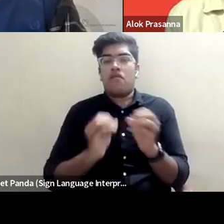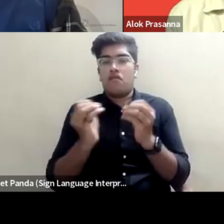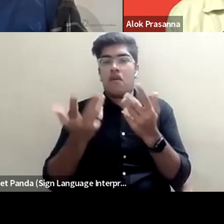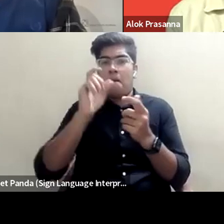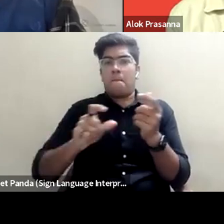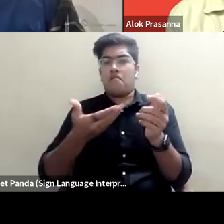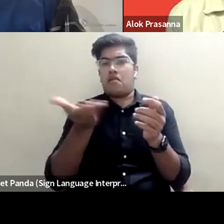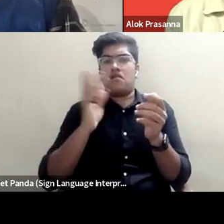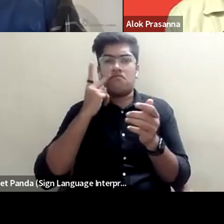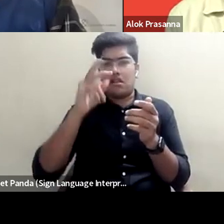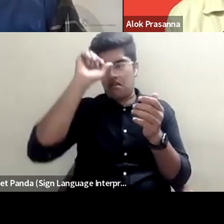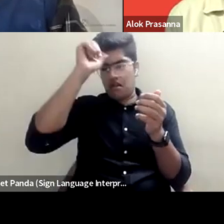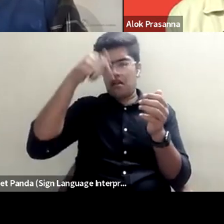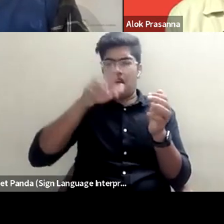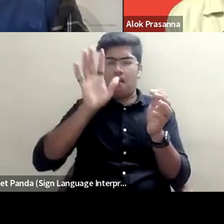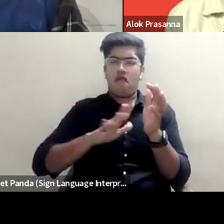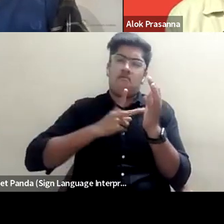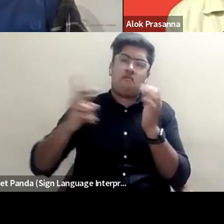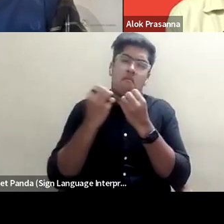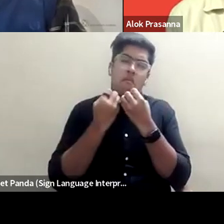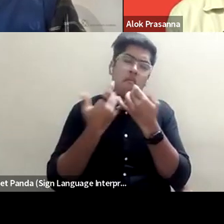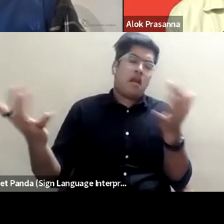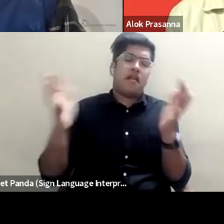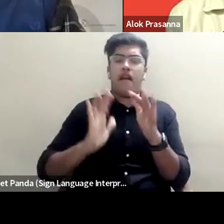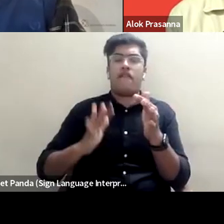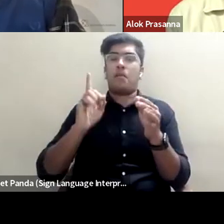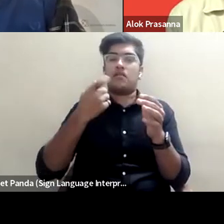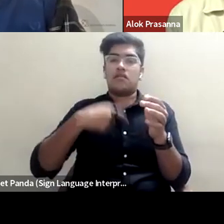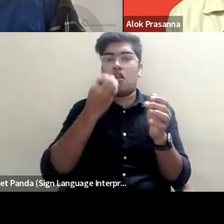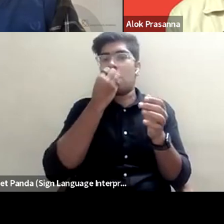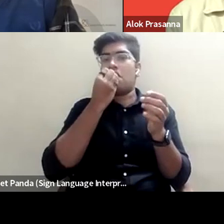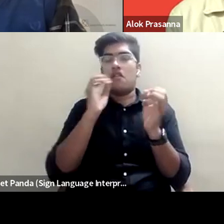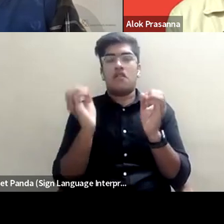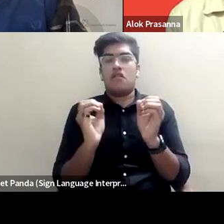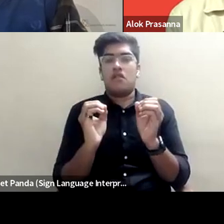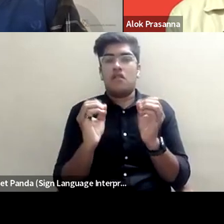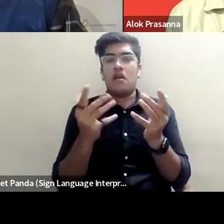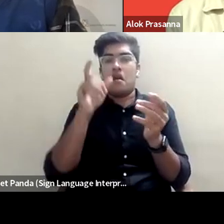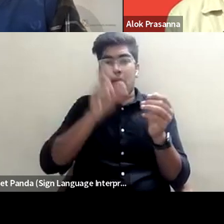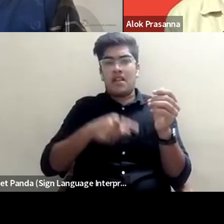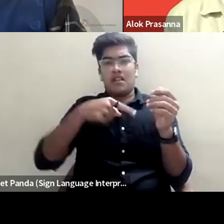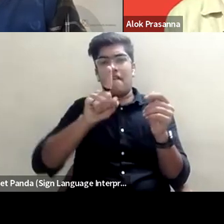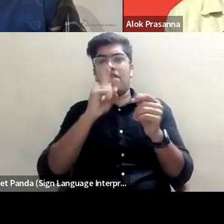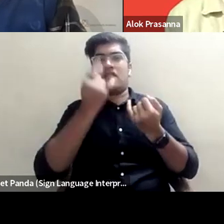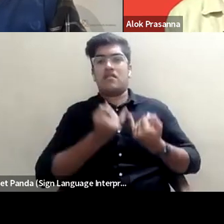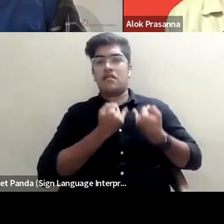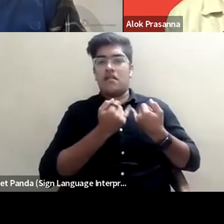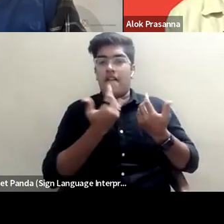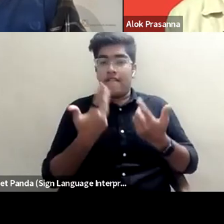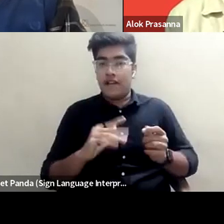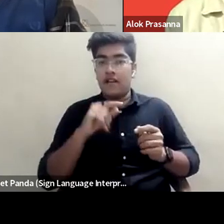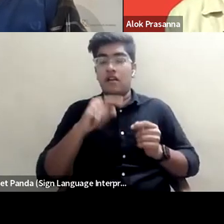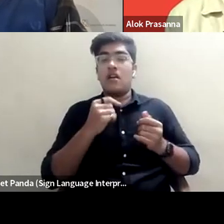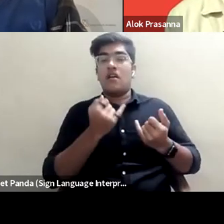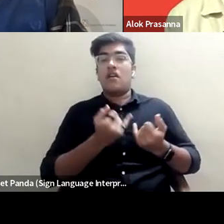poverty. Because the ancient mariner had committed a sin. And he had an